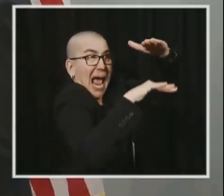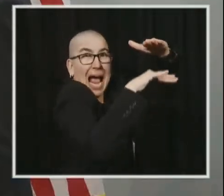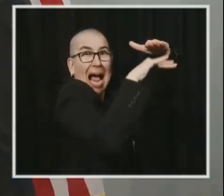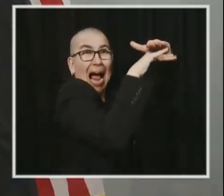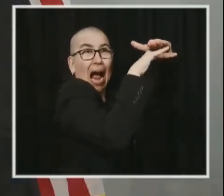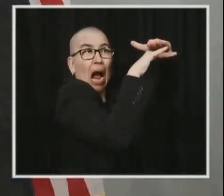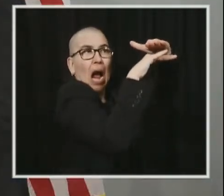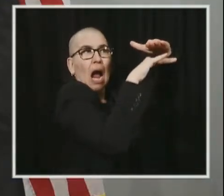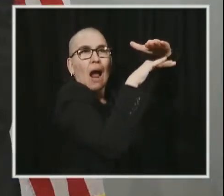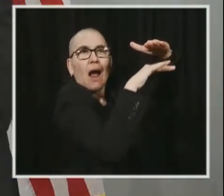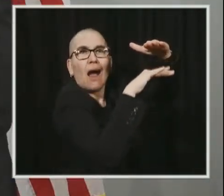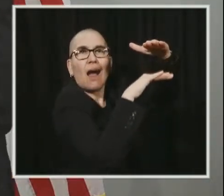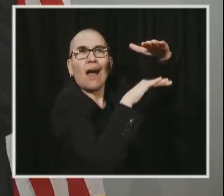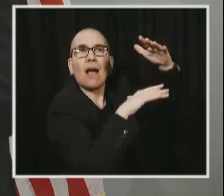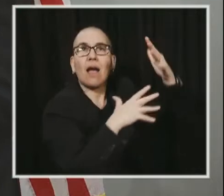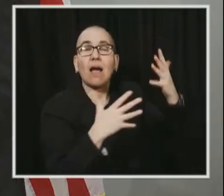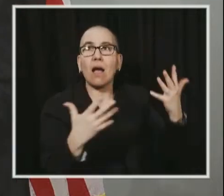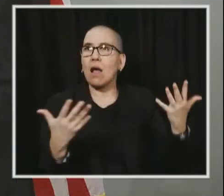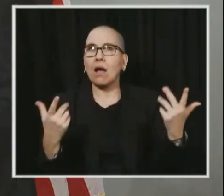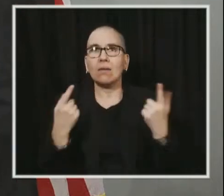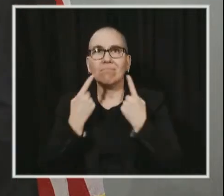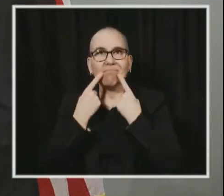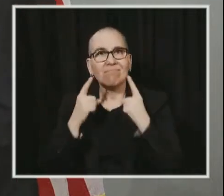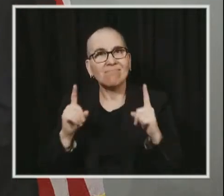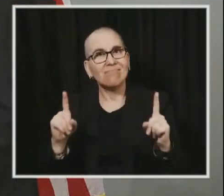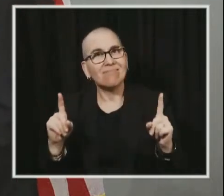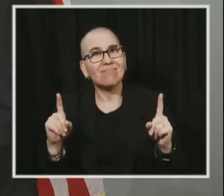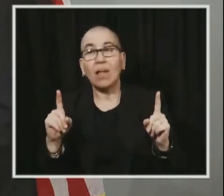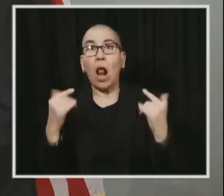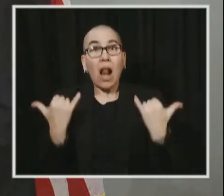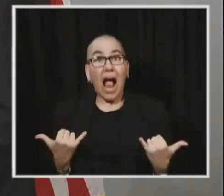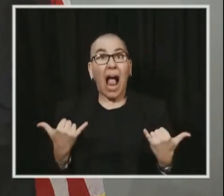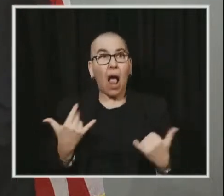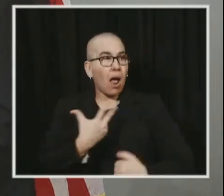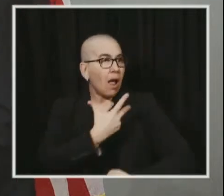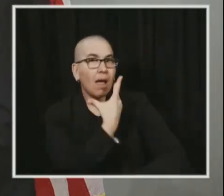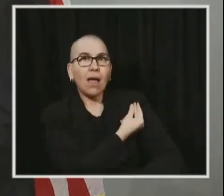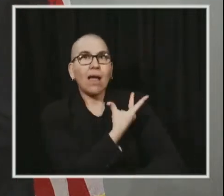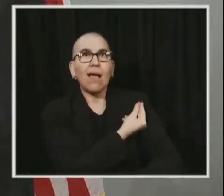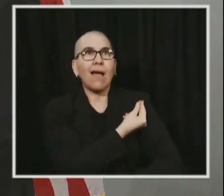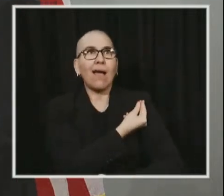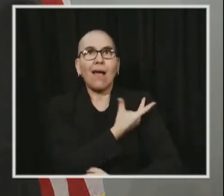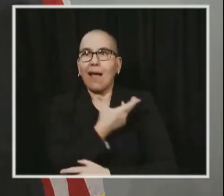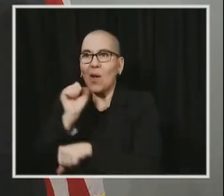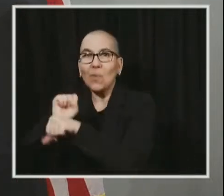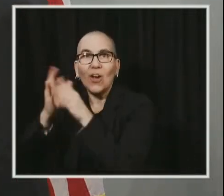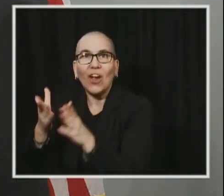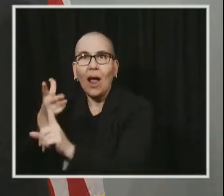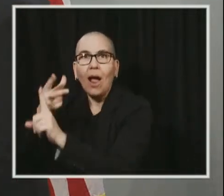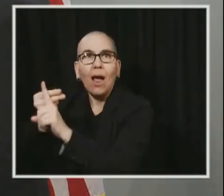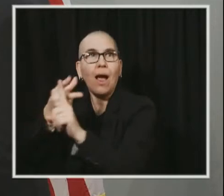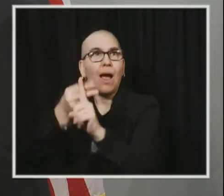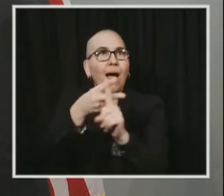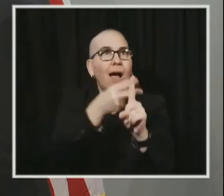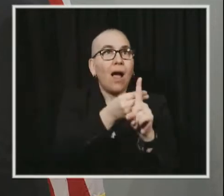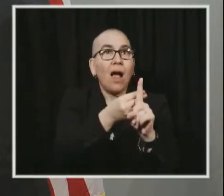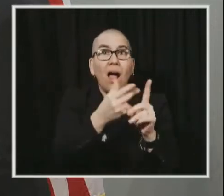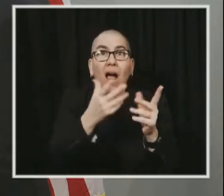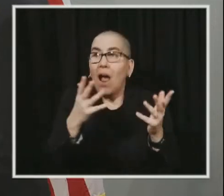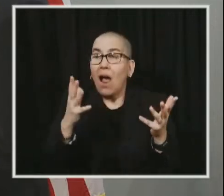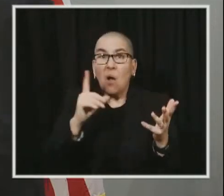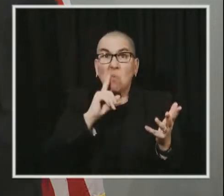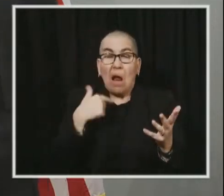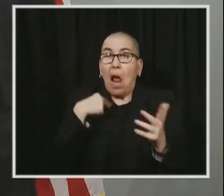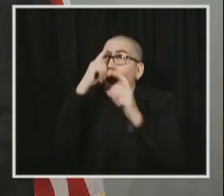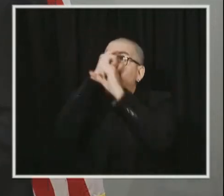But here's the deal. It's working. And the vaccine is working, I think, maybe even better than we could have hoped for at one point in time. Cases, hospitalizations,